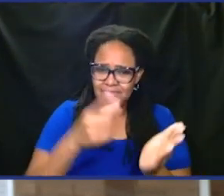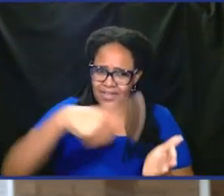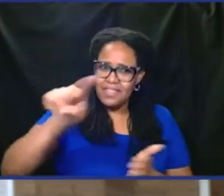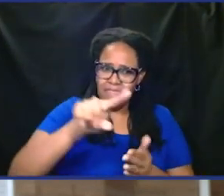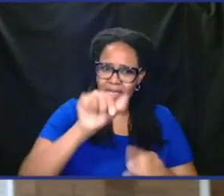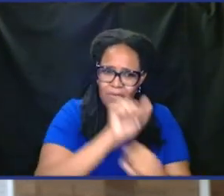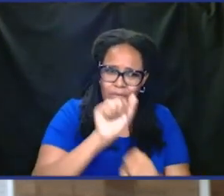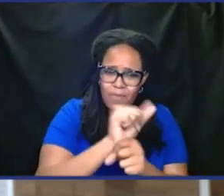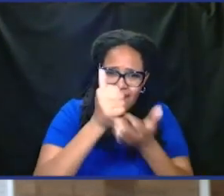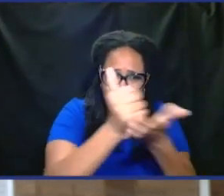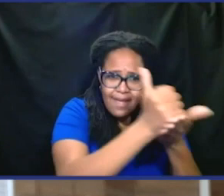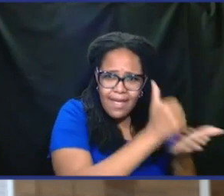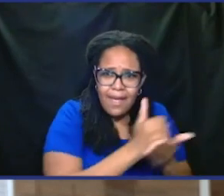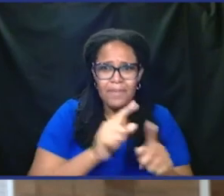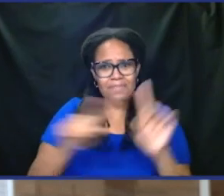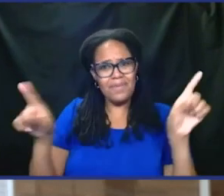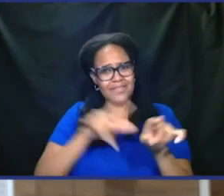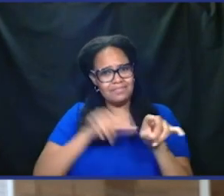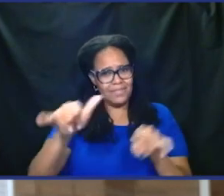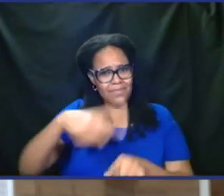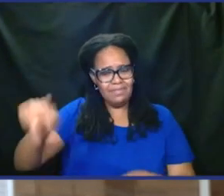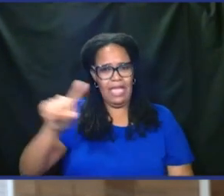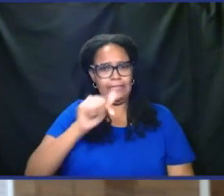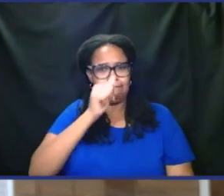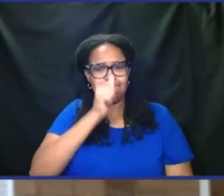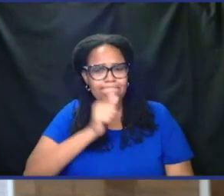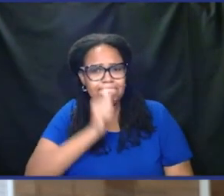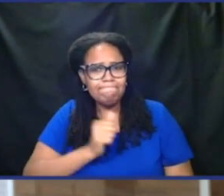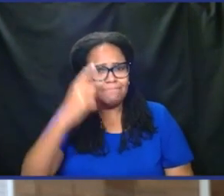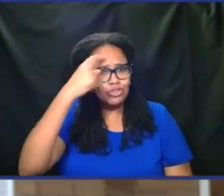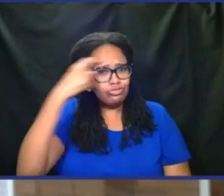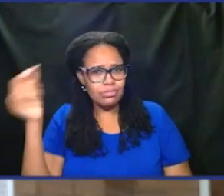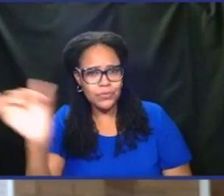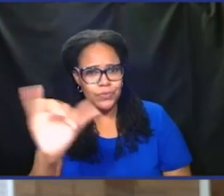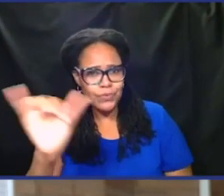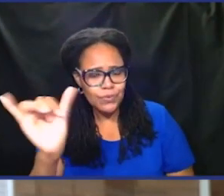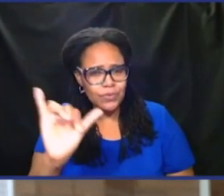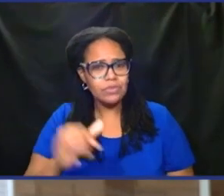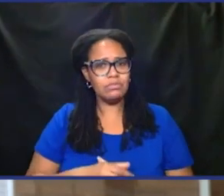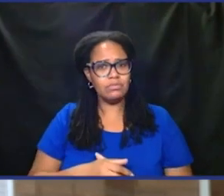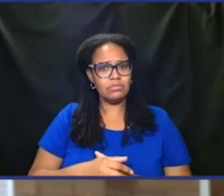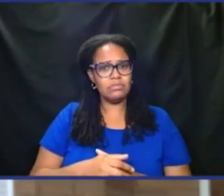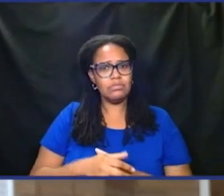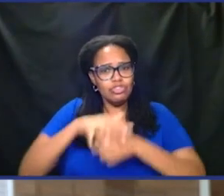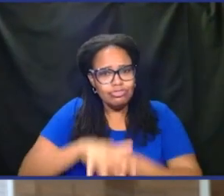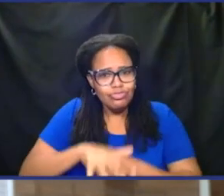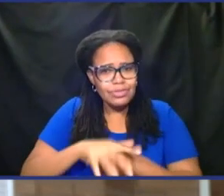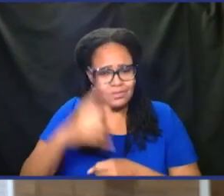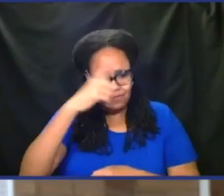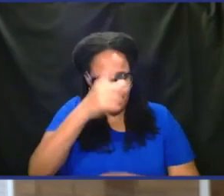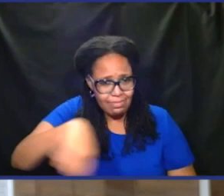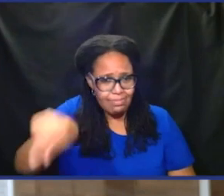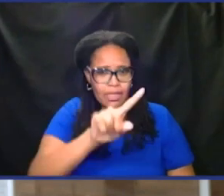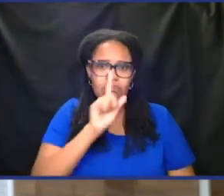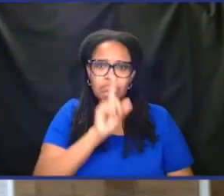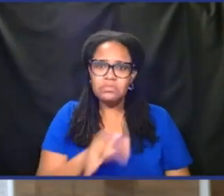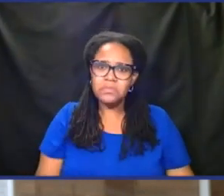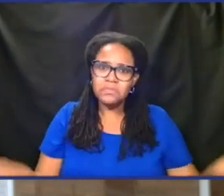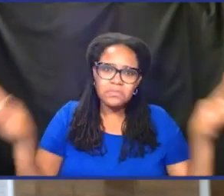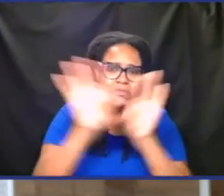during this COVID-19 pandemic. That's why Americares provides COVID-specific mental health support for frontline health